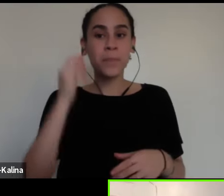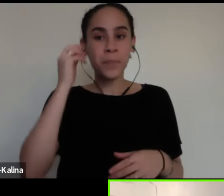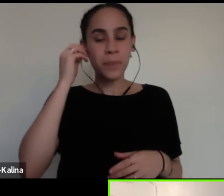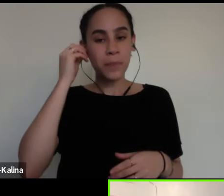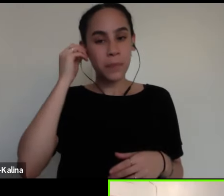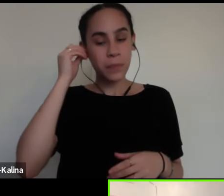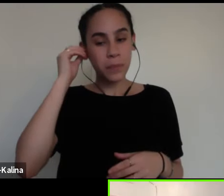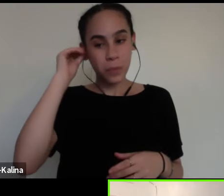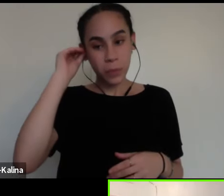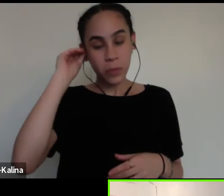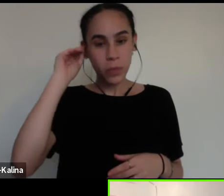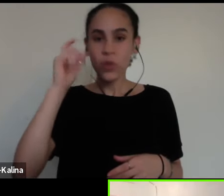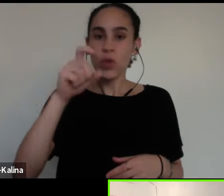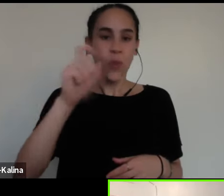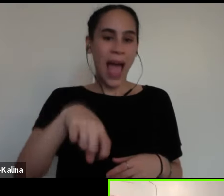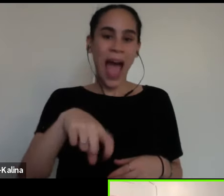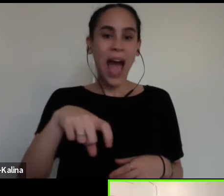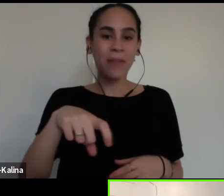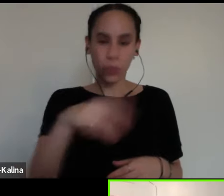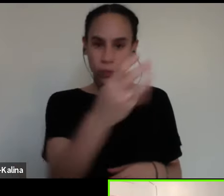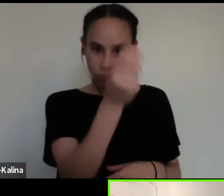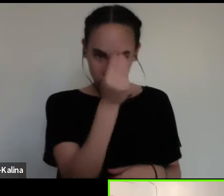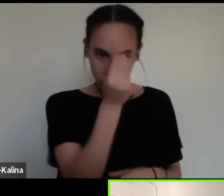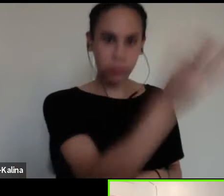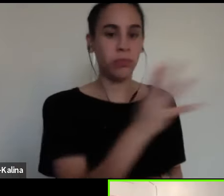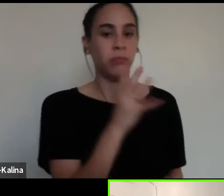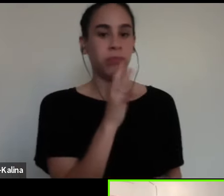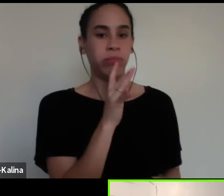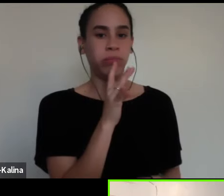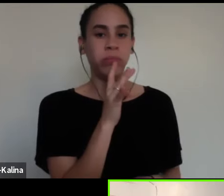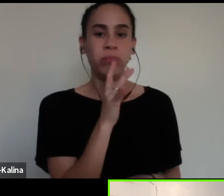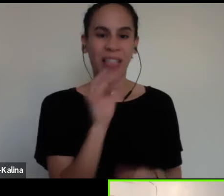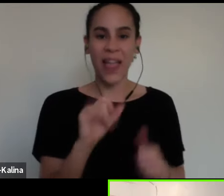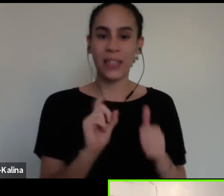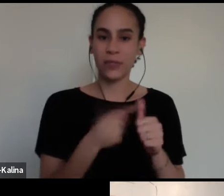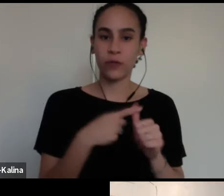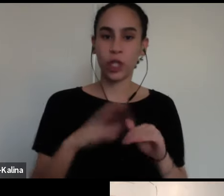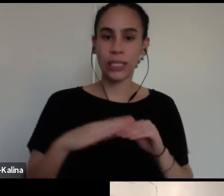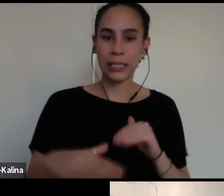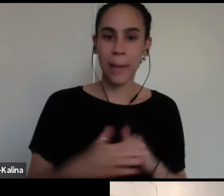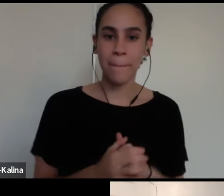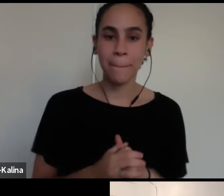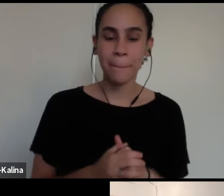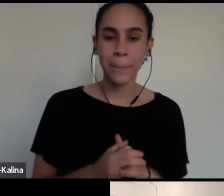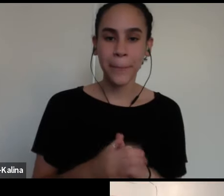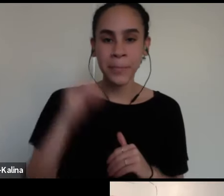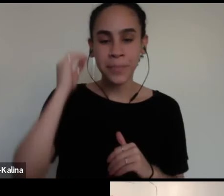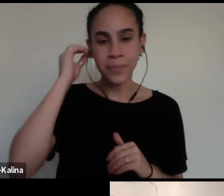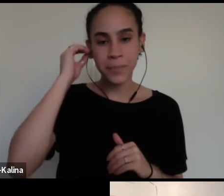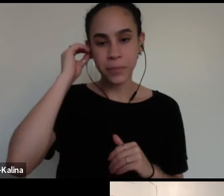out loud. That's got to be step one.